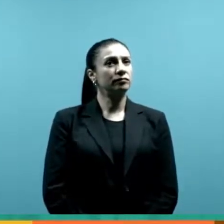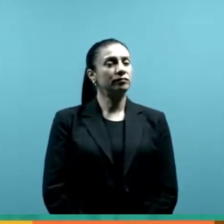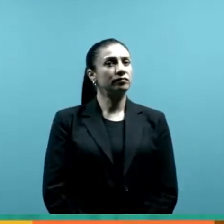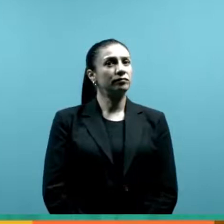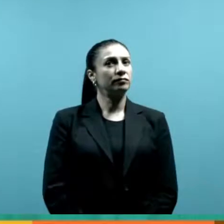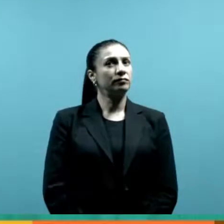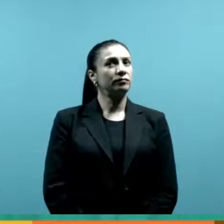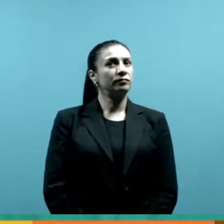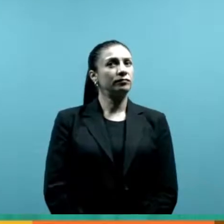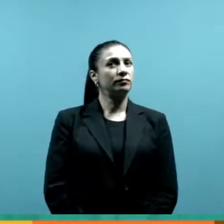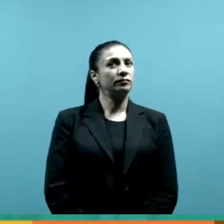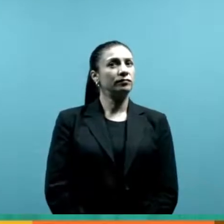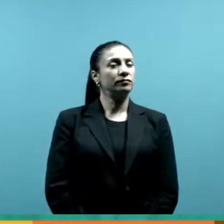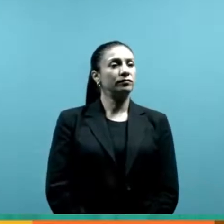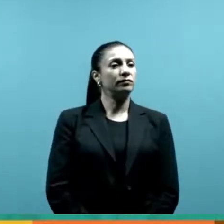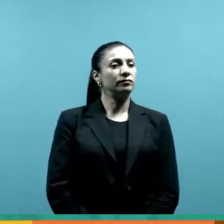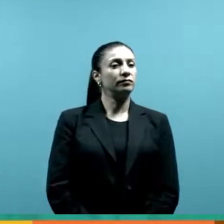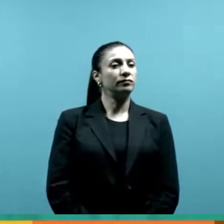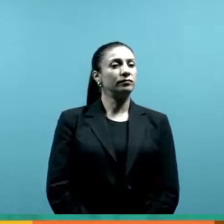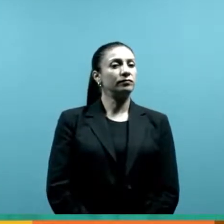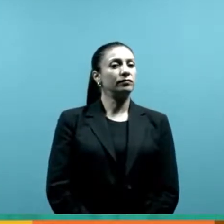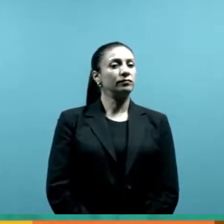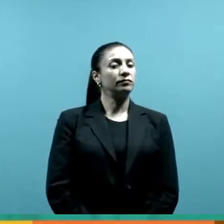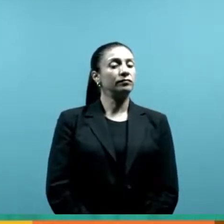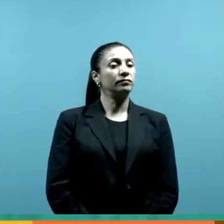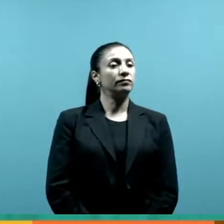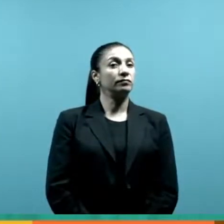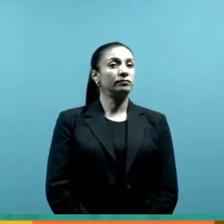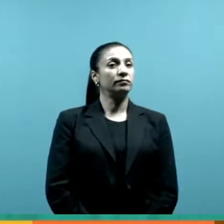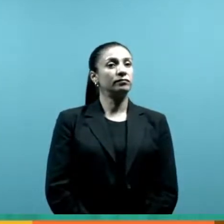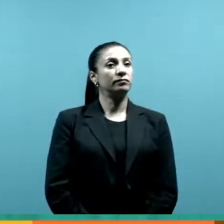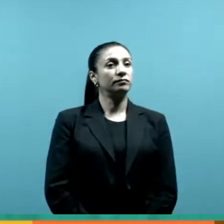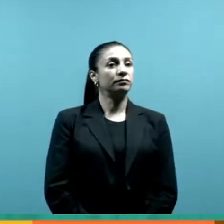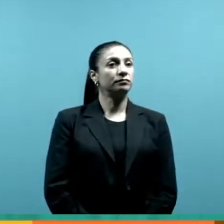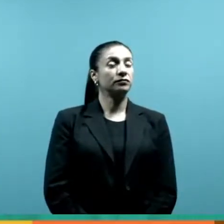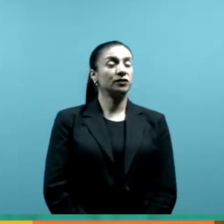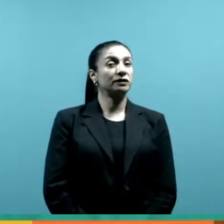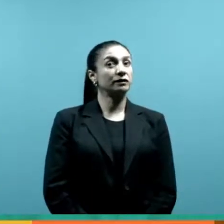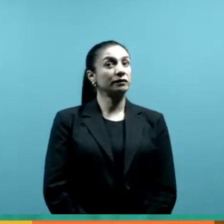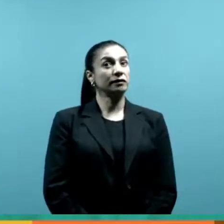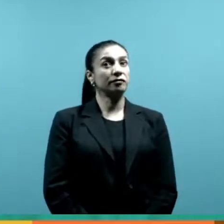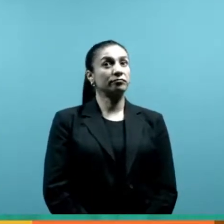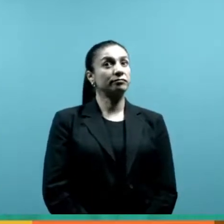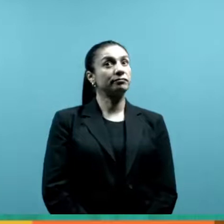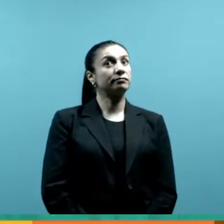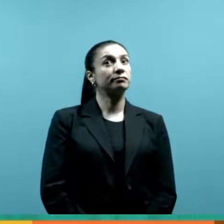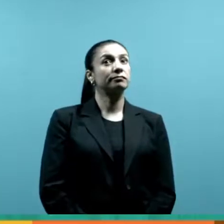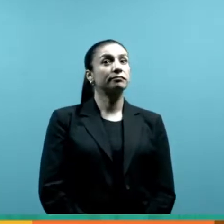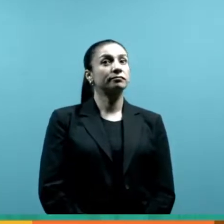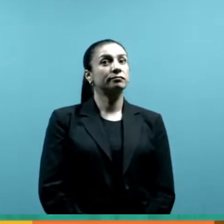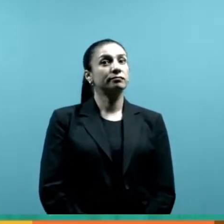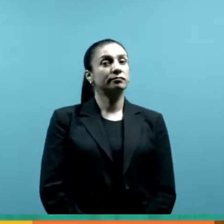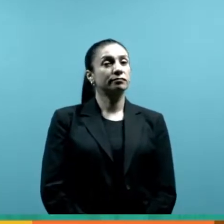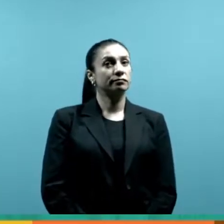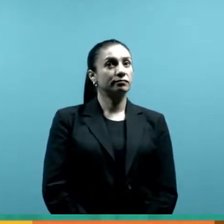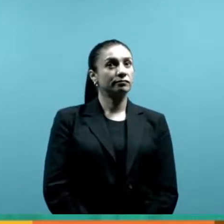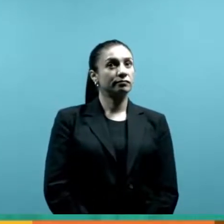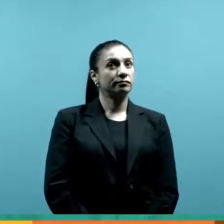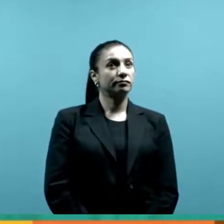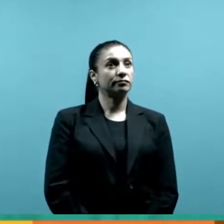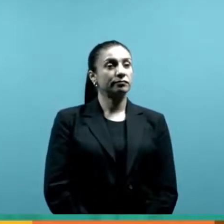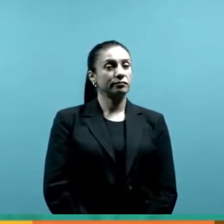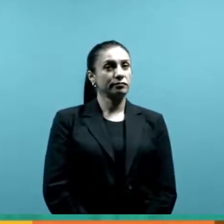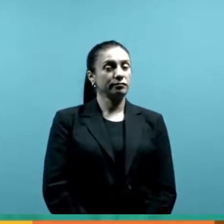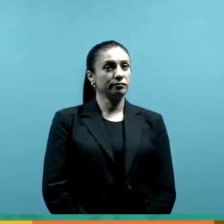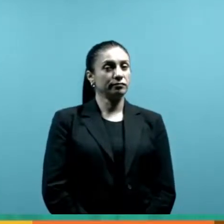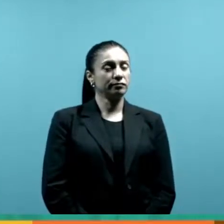today. I don't know, of course, if this answers the question, because it's a very complex matter, but this is